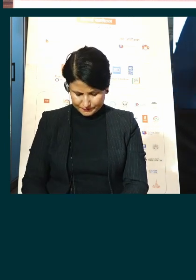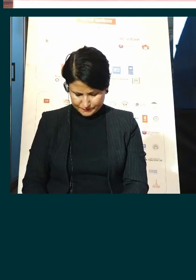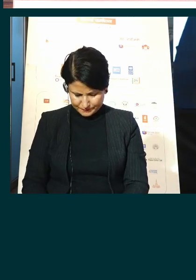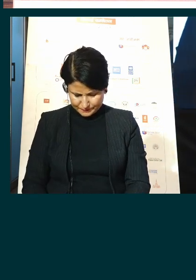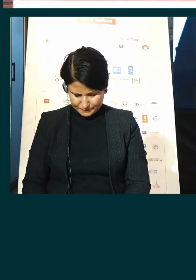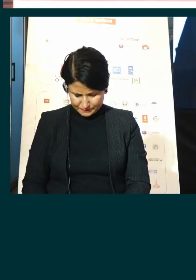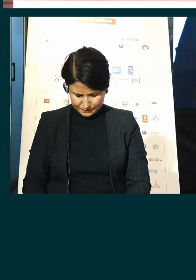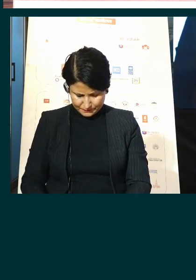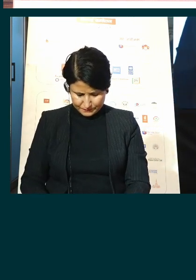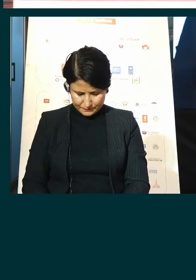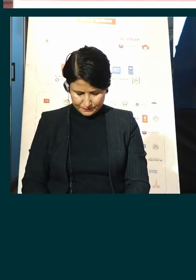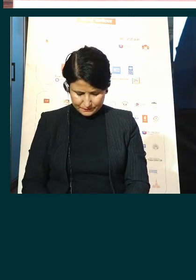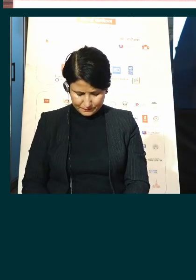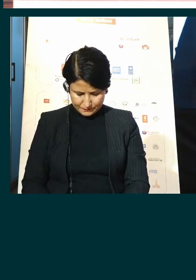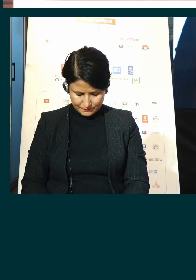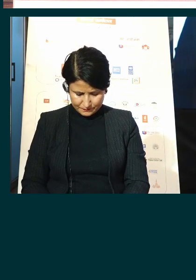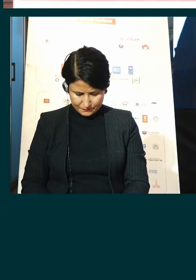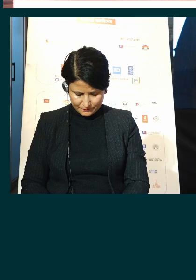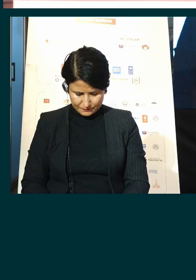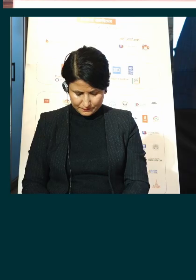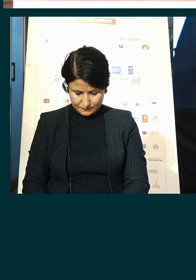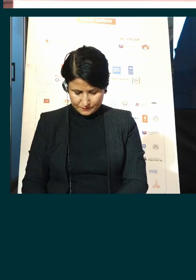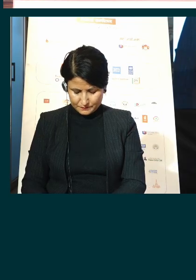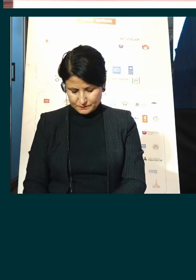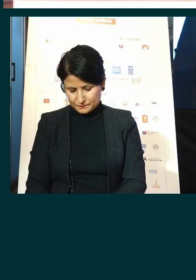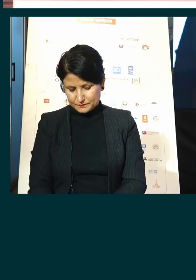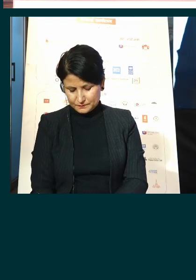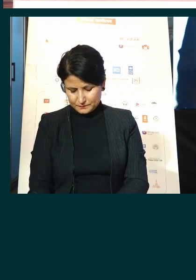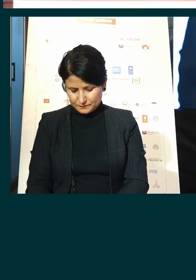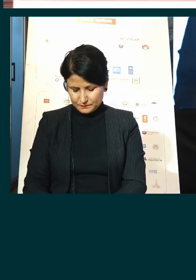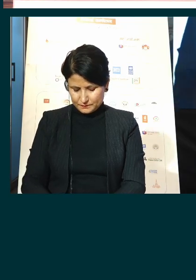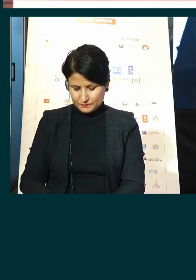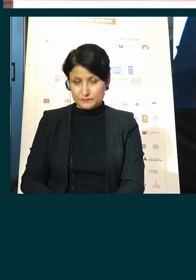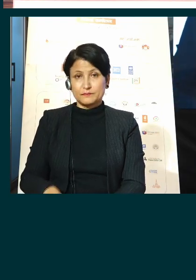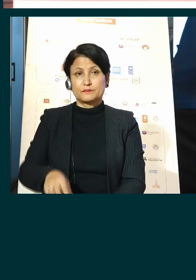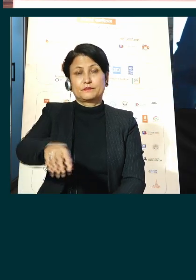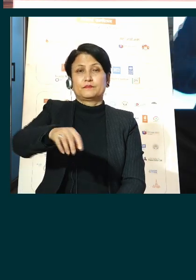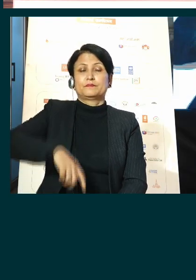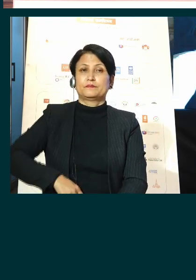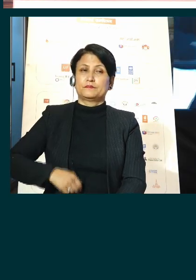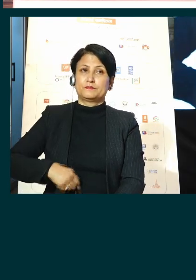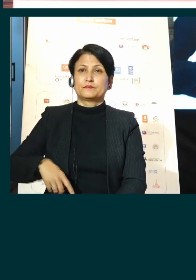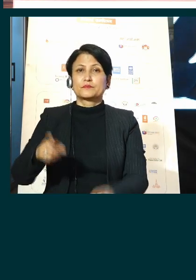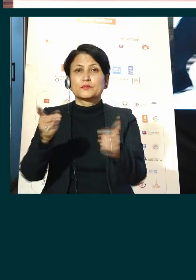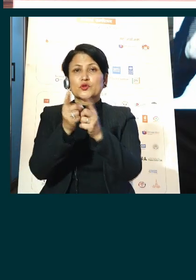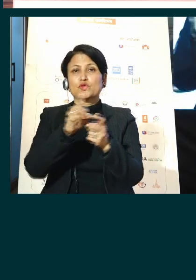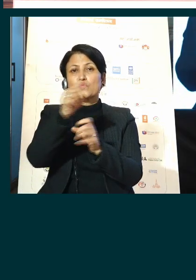to get engaged on this very topic. We will now move into a short question and answer